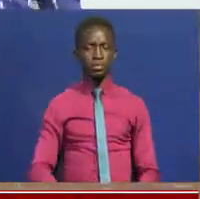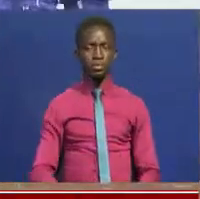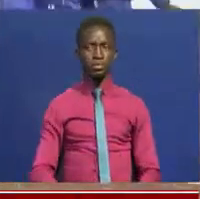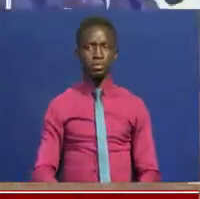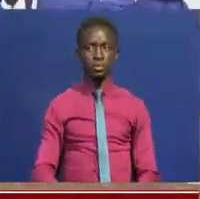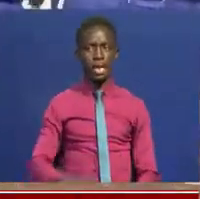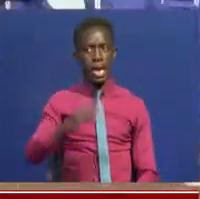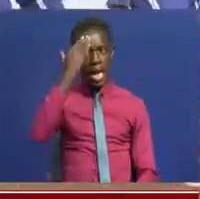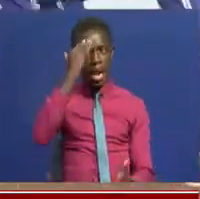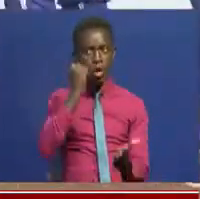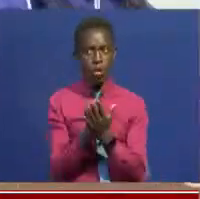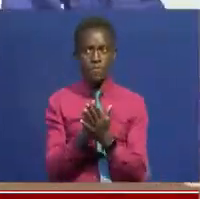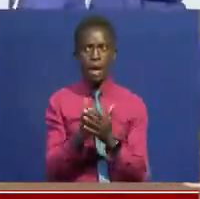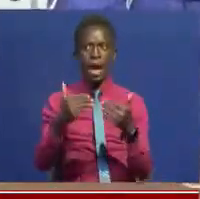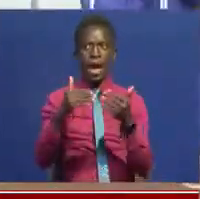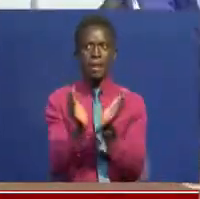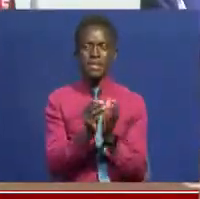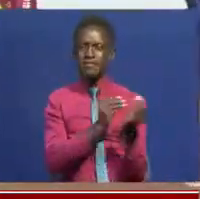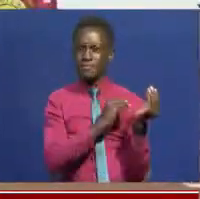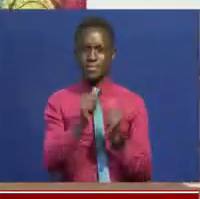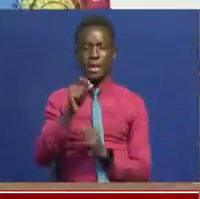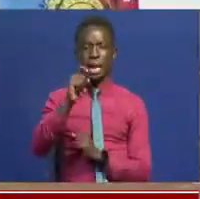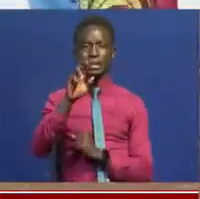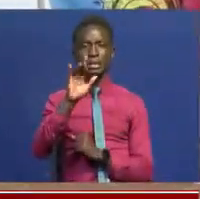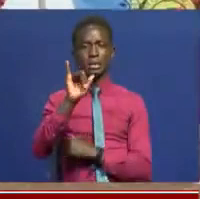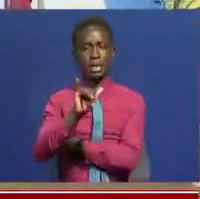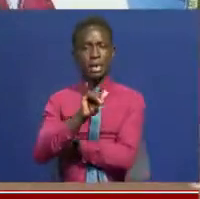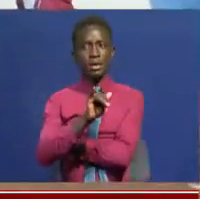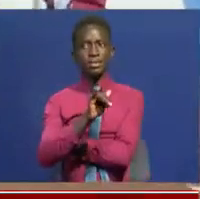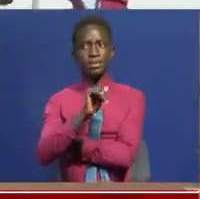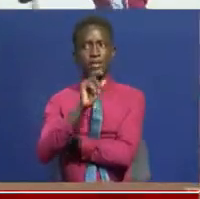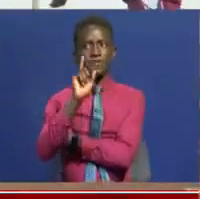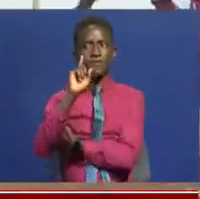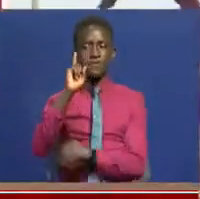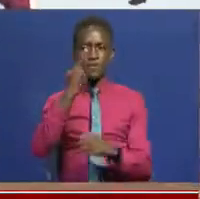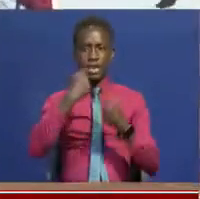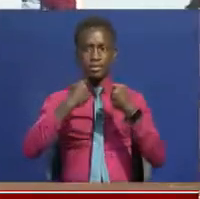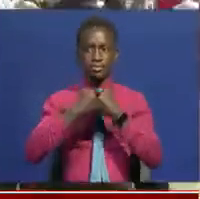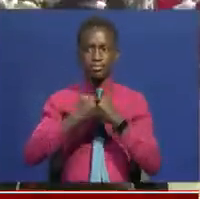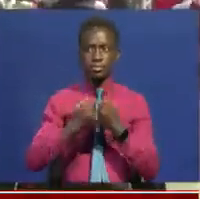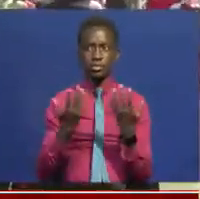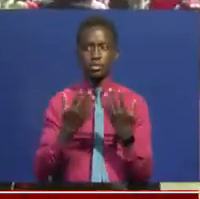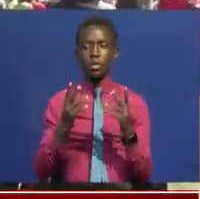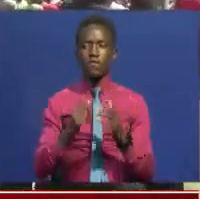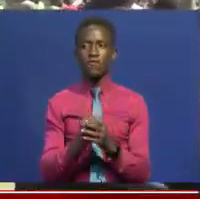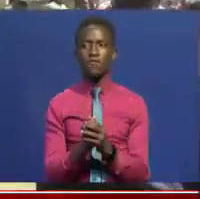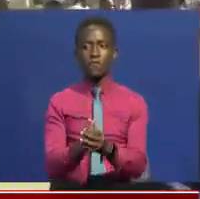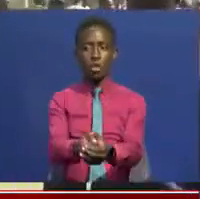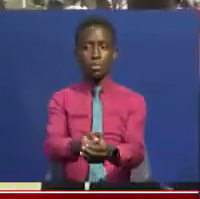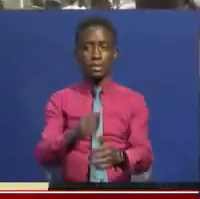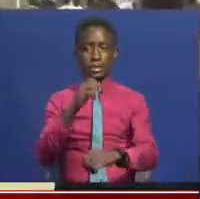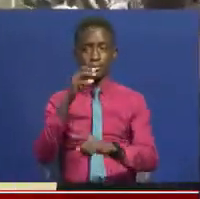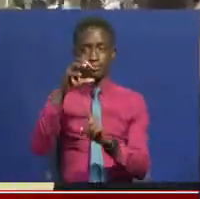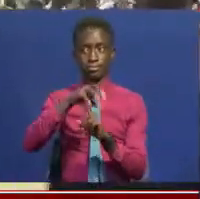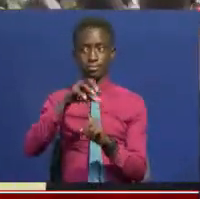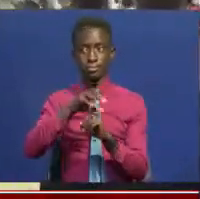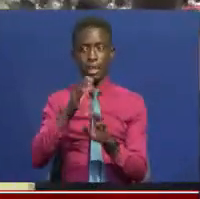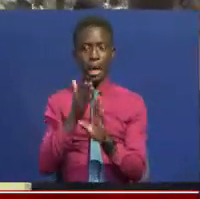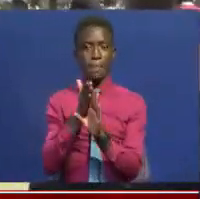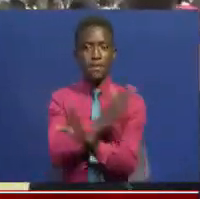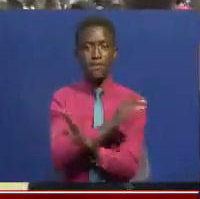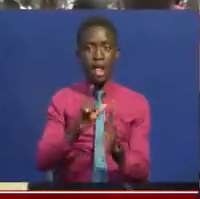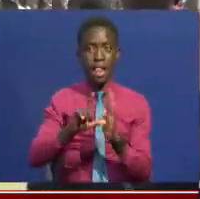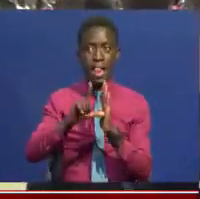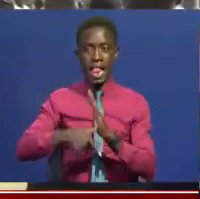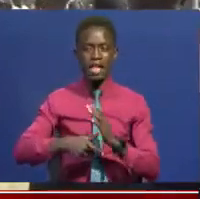The Headquarters Company thrashed X-Ray 3-0 in their first game of the Intercompany GSU Volleyball Championship before they went on to beat Bravo